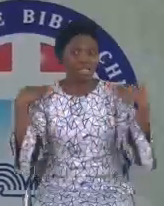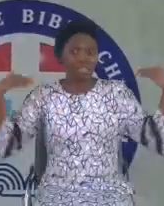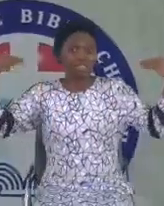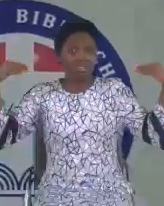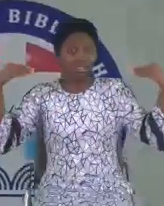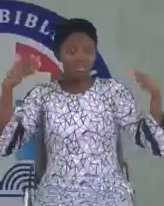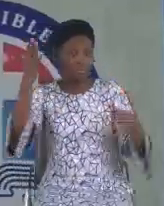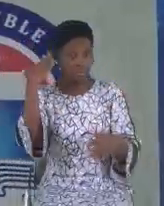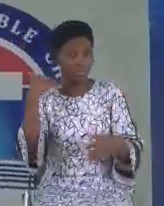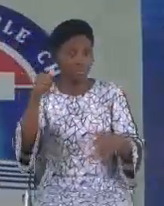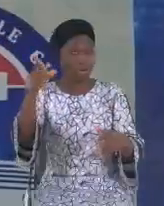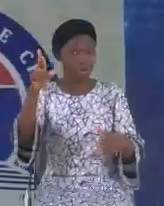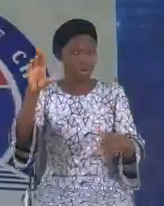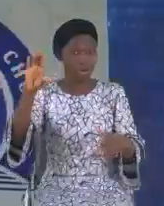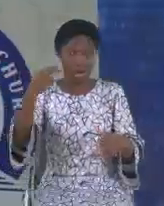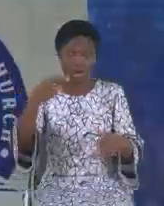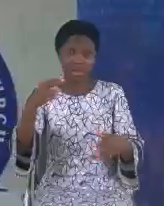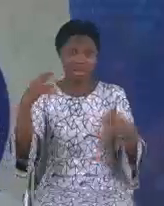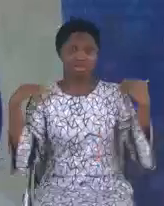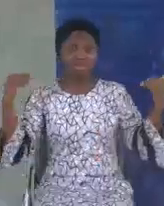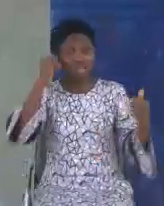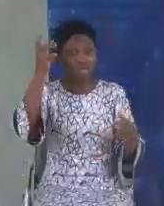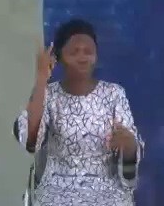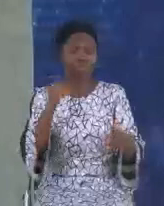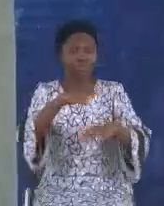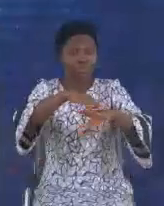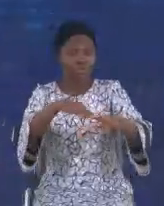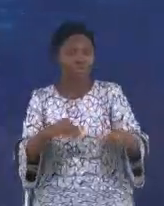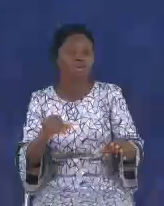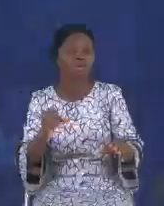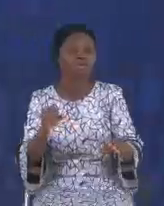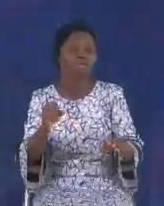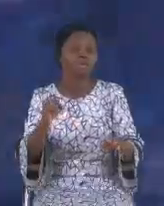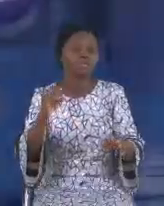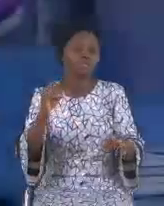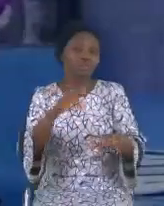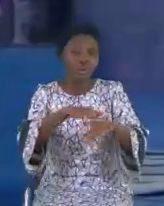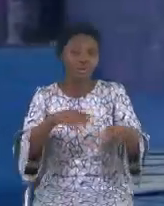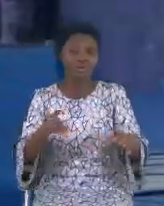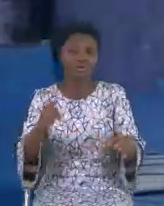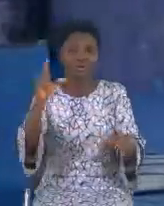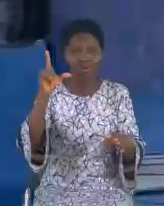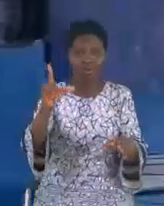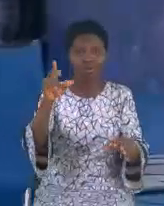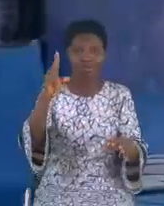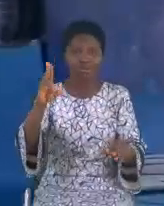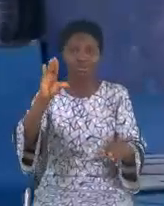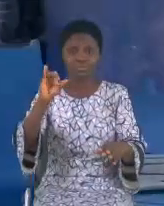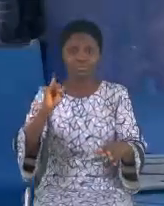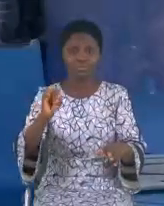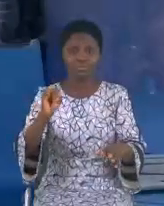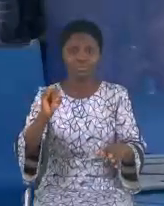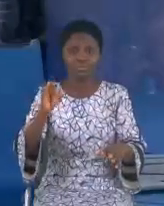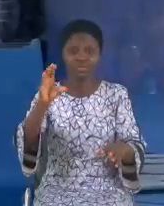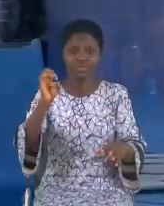called Lucifer. He was called the morning star. His place was in heaven. Then he